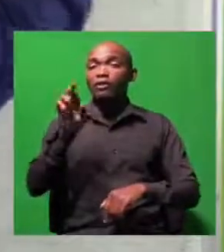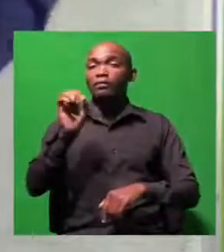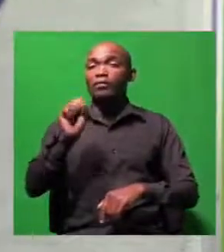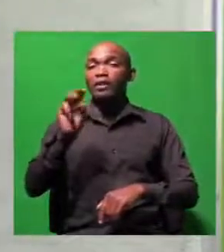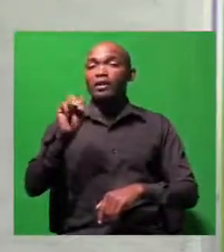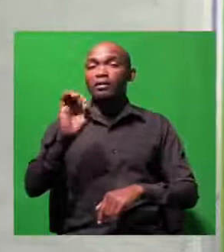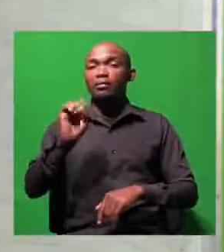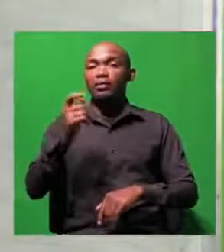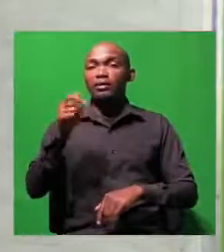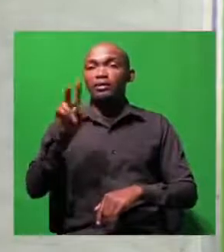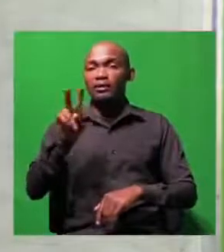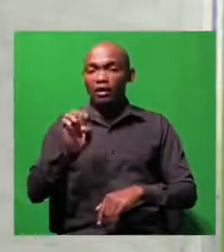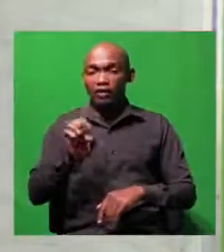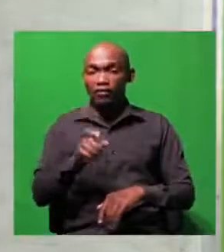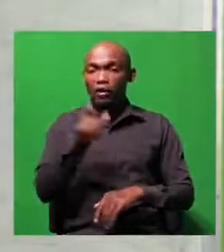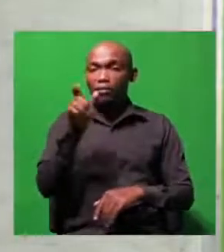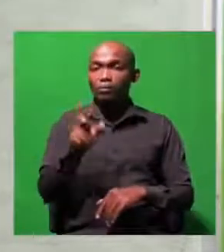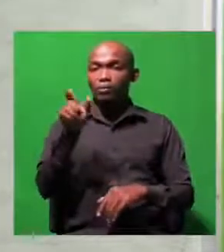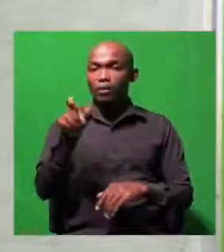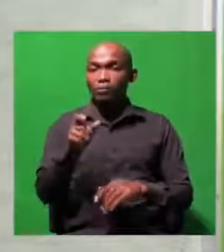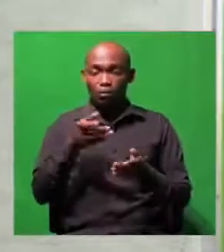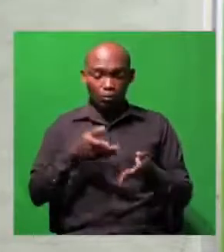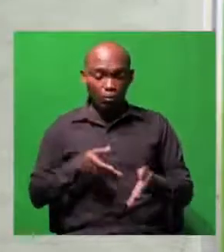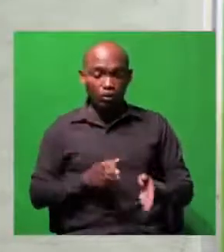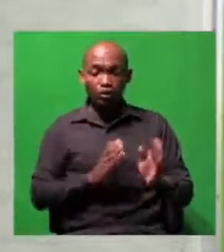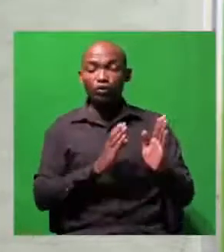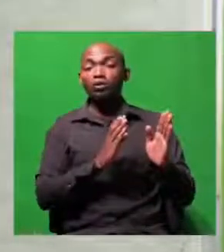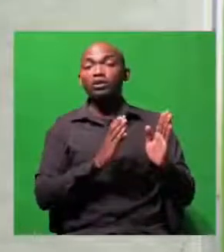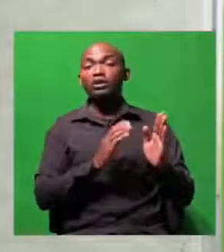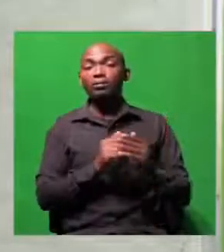during primitive communalism, people produced.